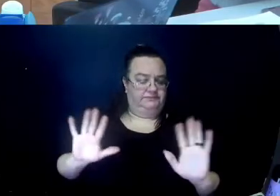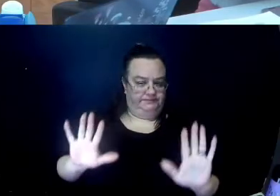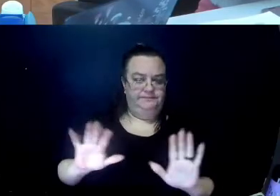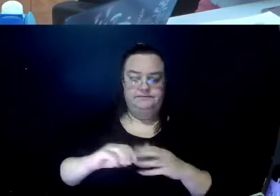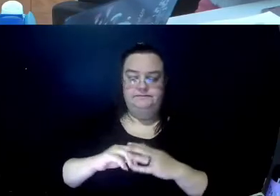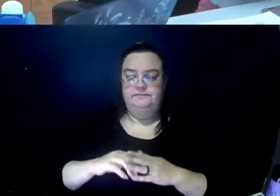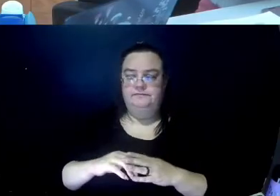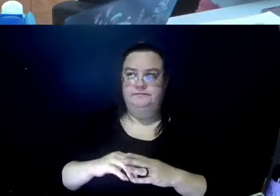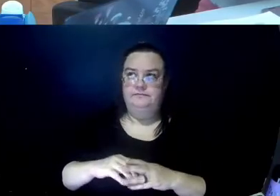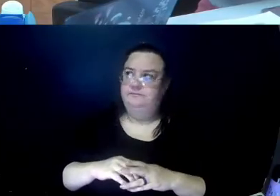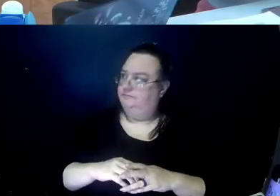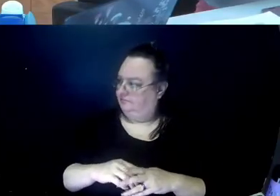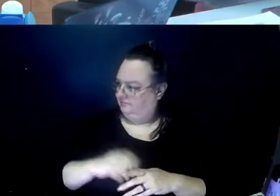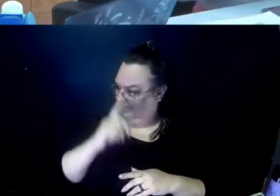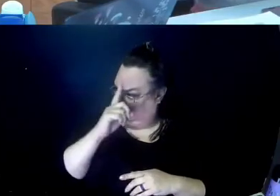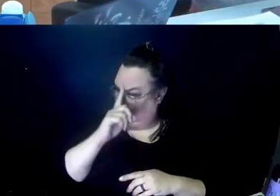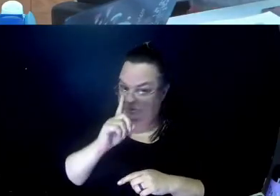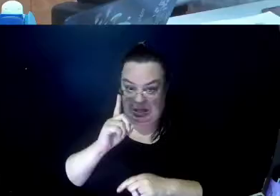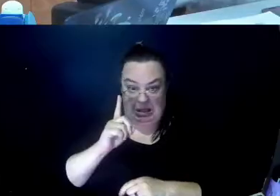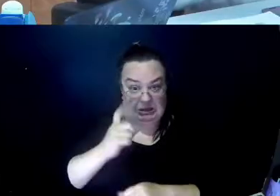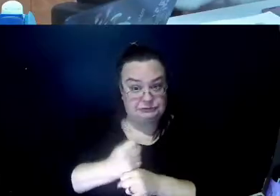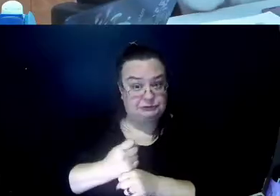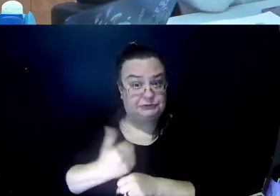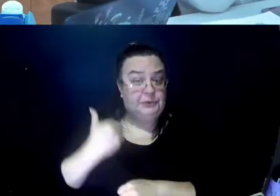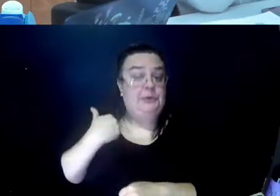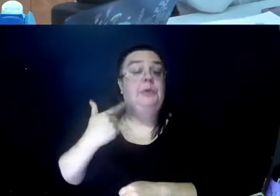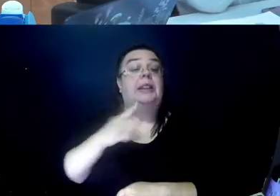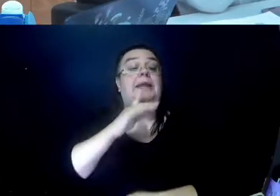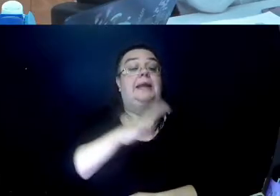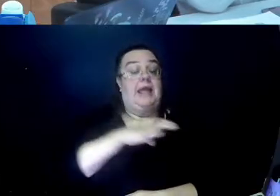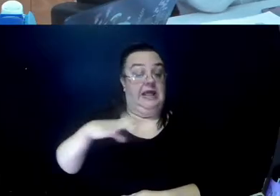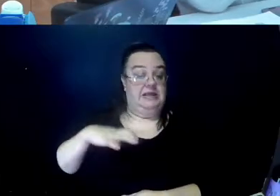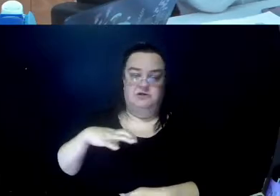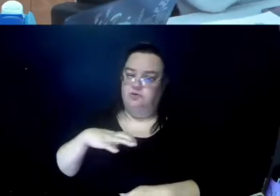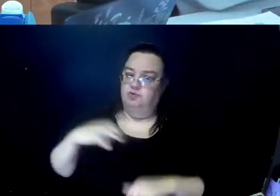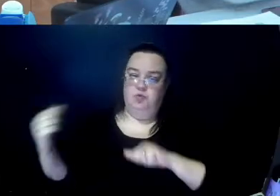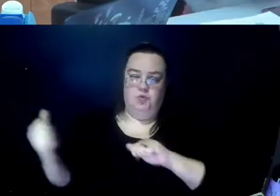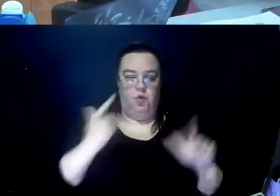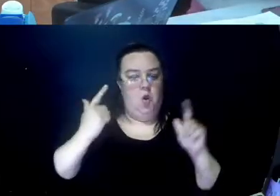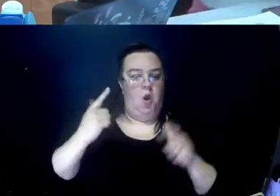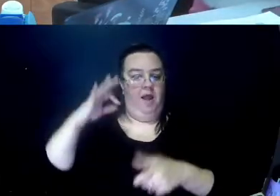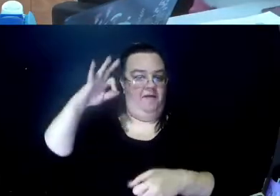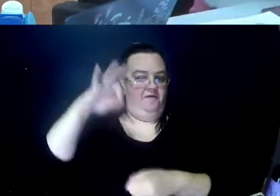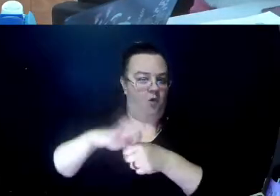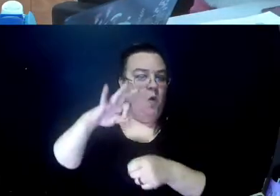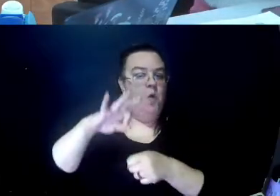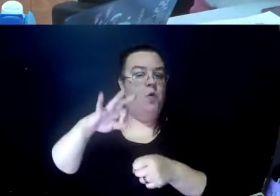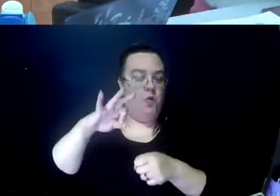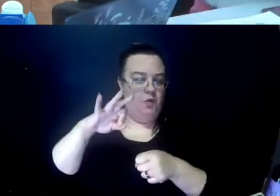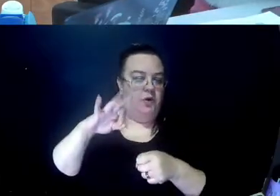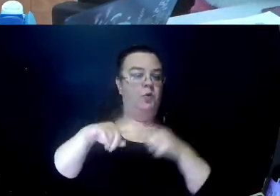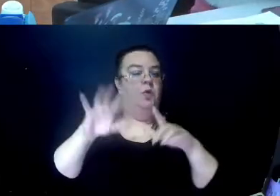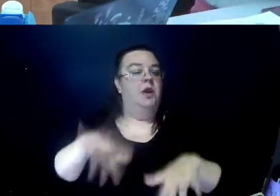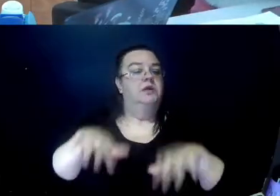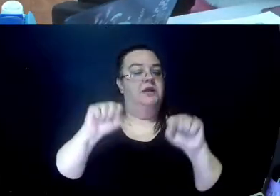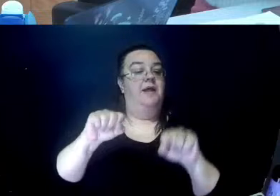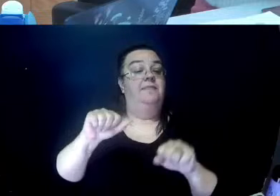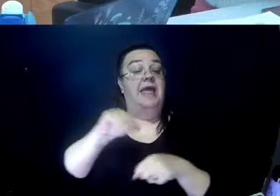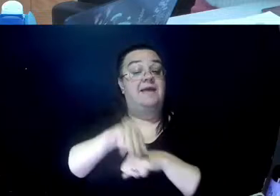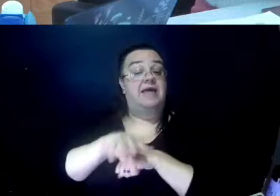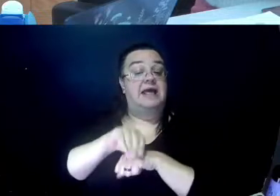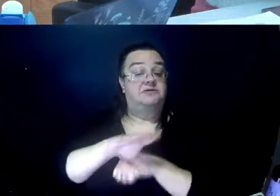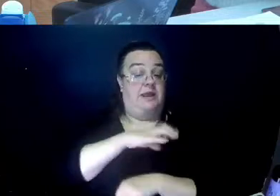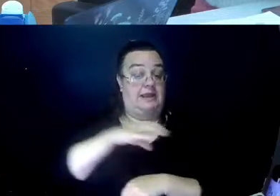last year, I think it was last year, the council voted unanimously to adopt the advisory committee rules